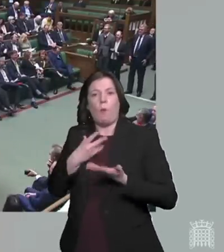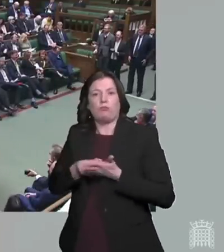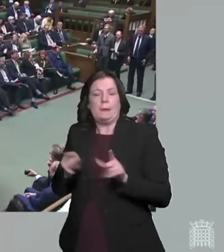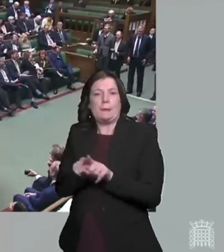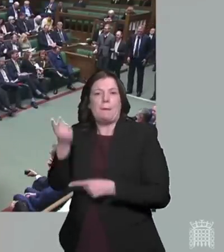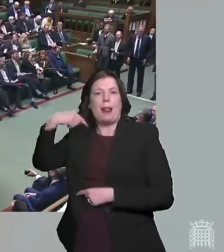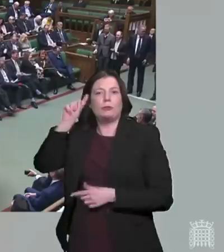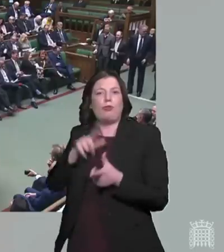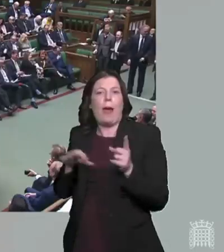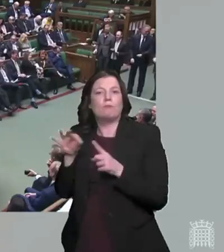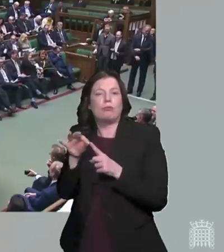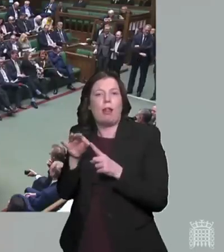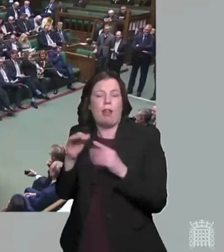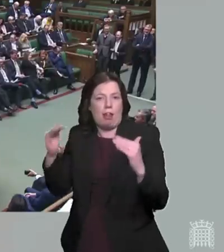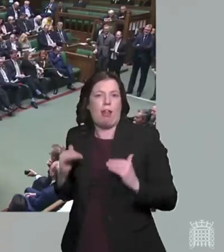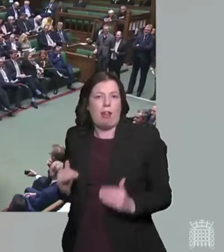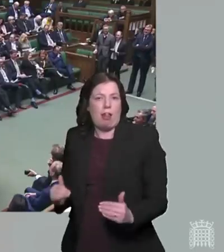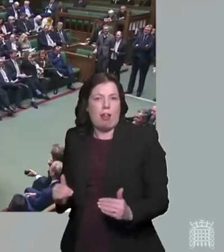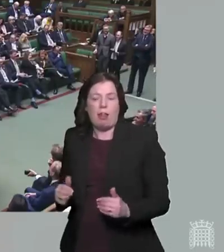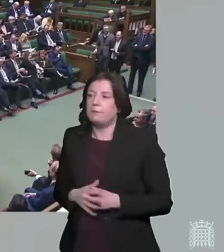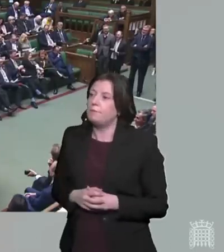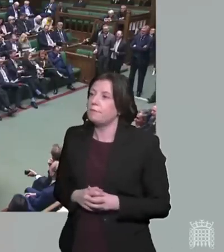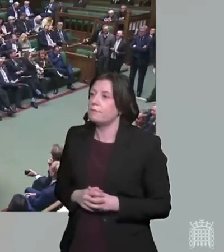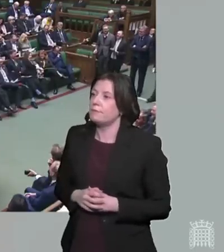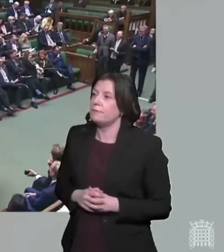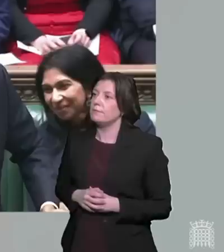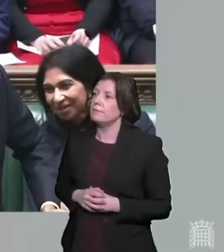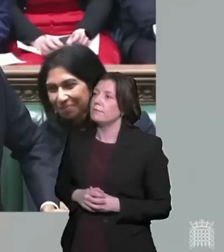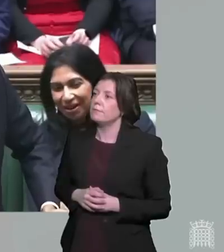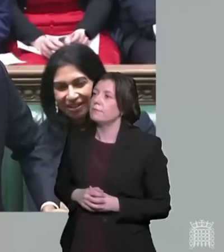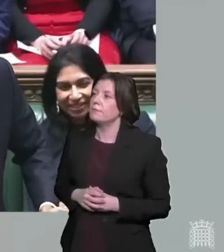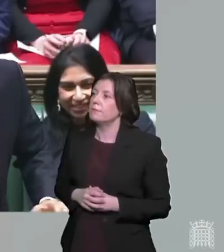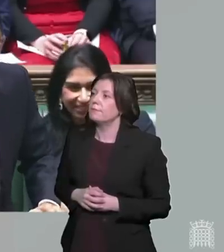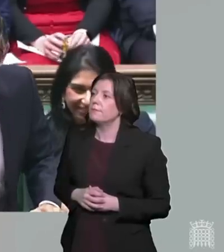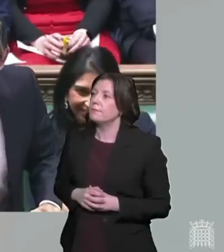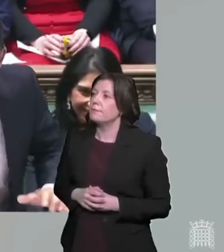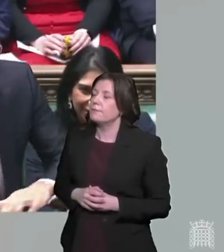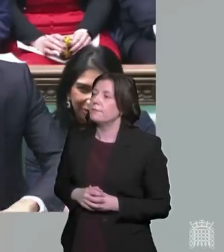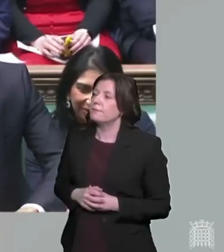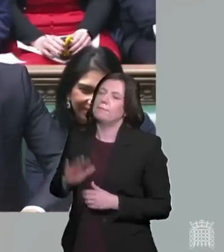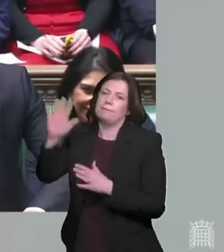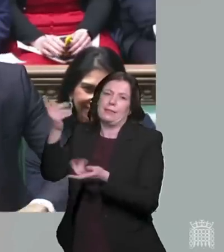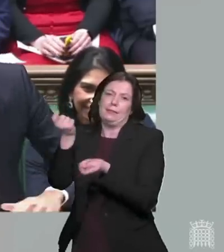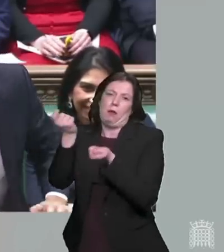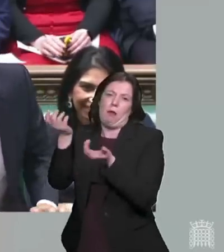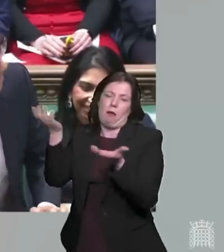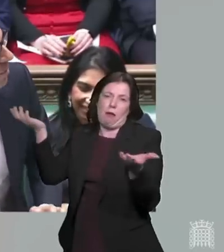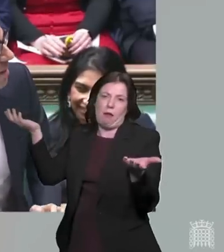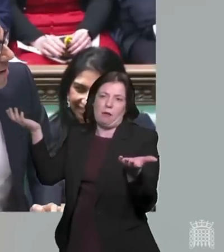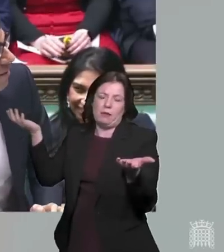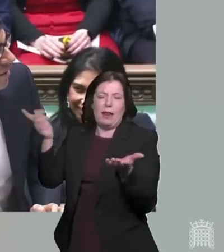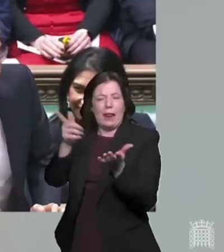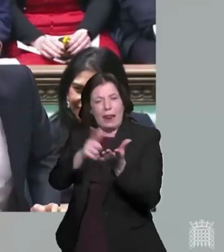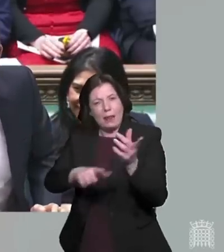Minister. Mr. Speaker, it's the